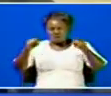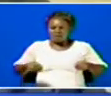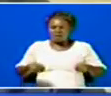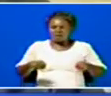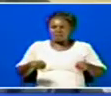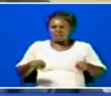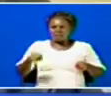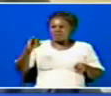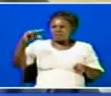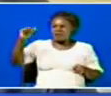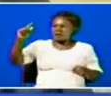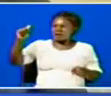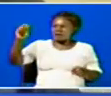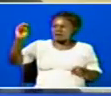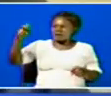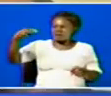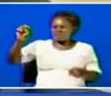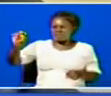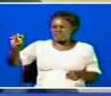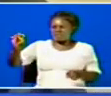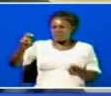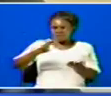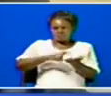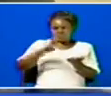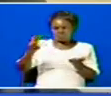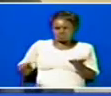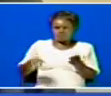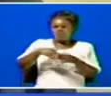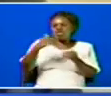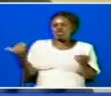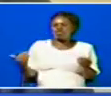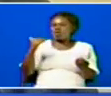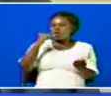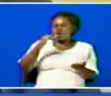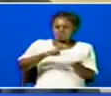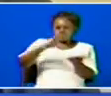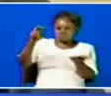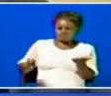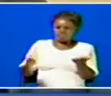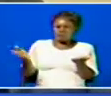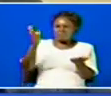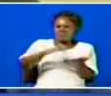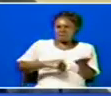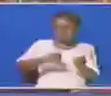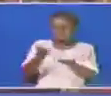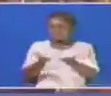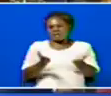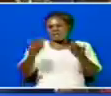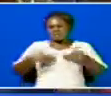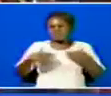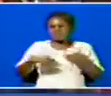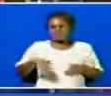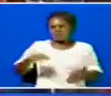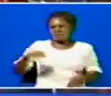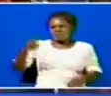na Igathe alisidi, aondoe hiyo resignation yake, arudi na wafanyie wana Nairobi kazi. Nairobi